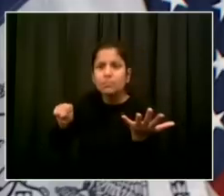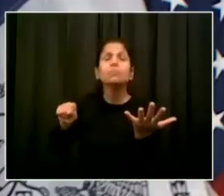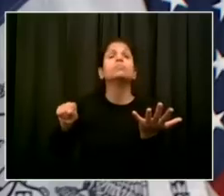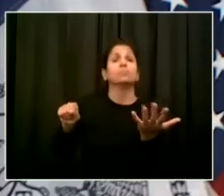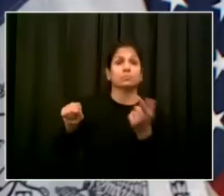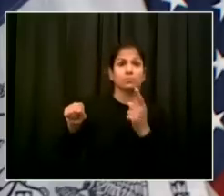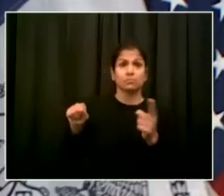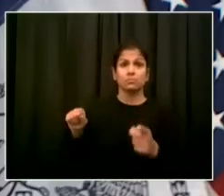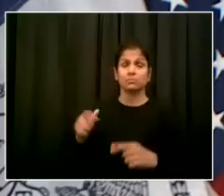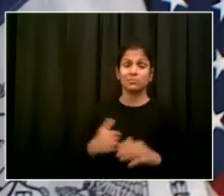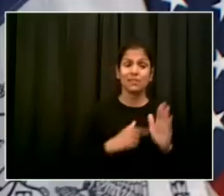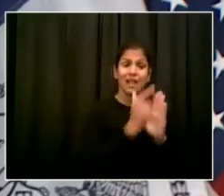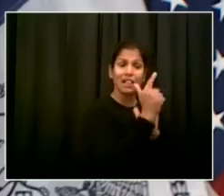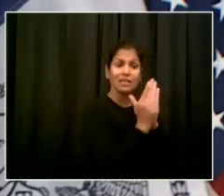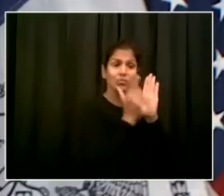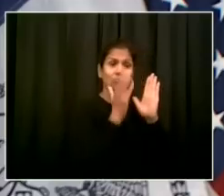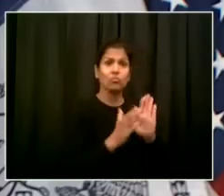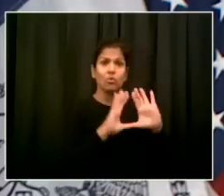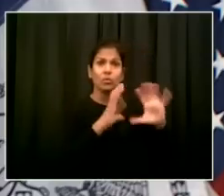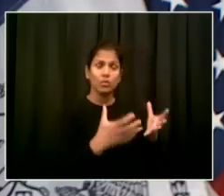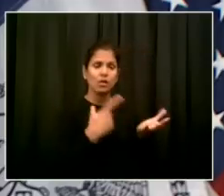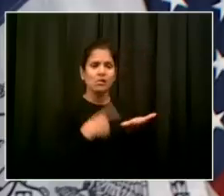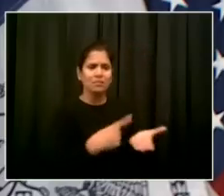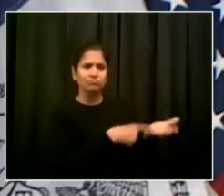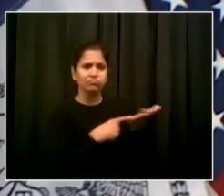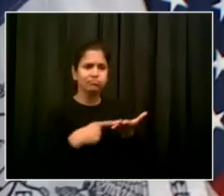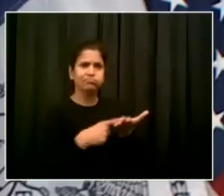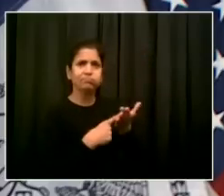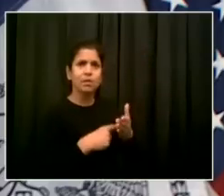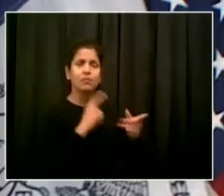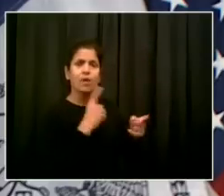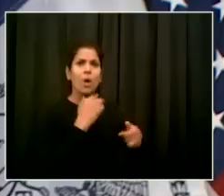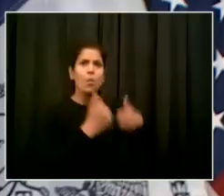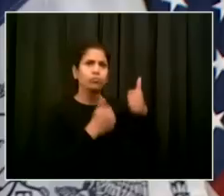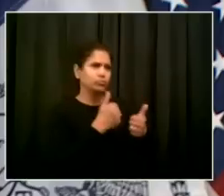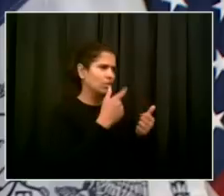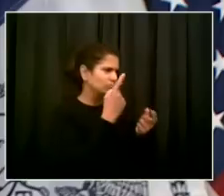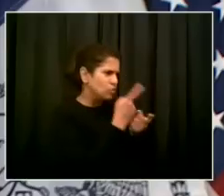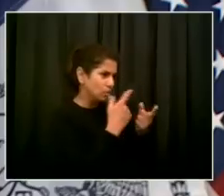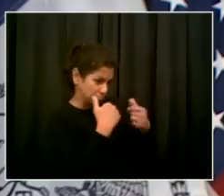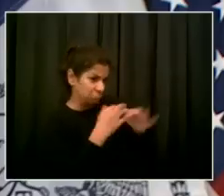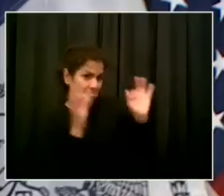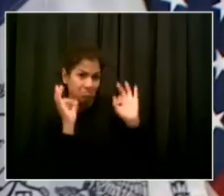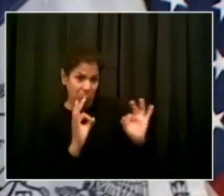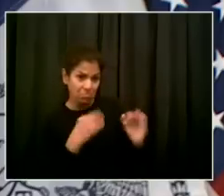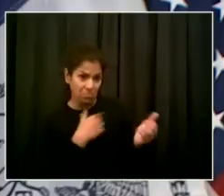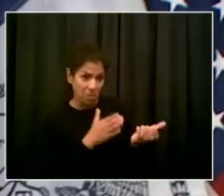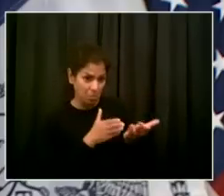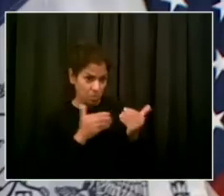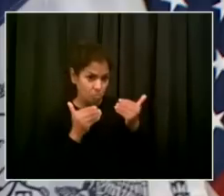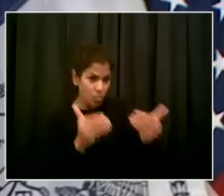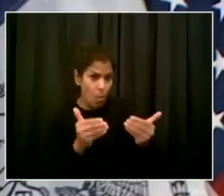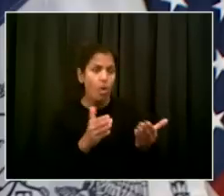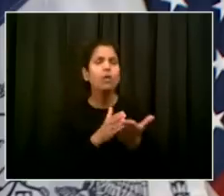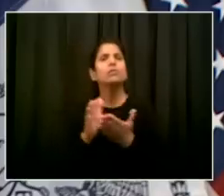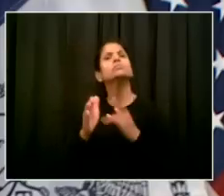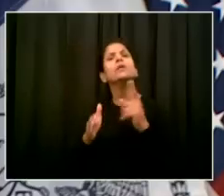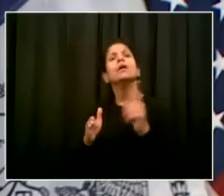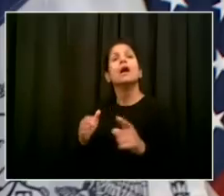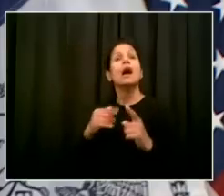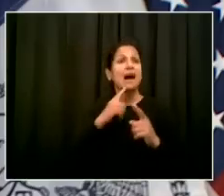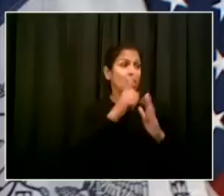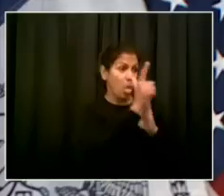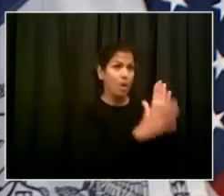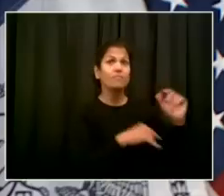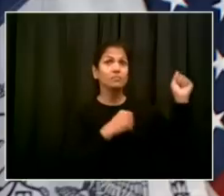Yorkers understand that everyone's going to be treated the same. And in fact, where there's restrictions in place, the bar goes